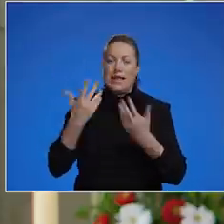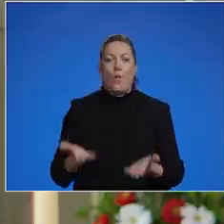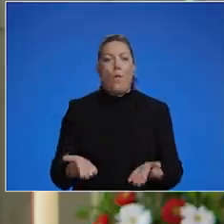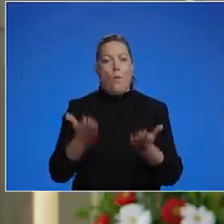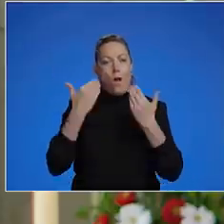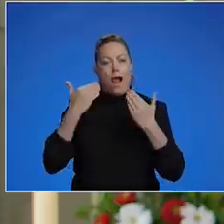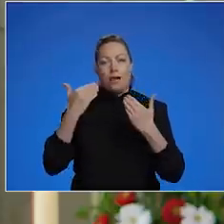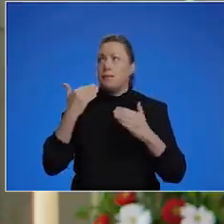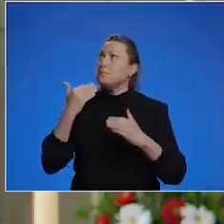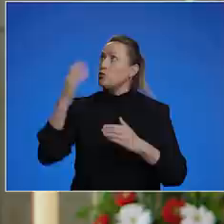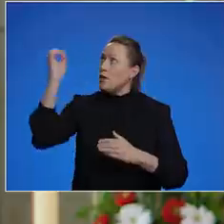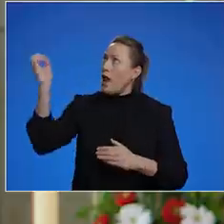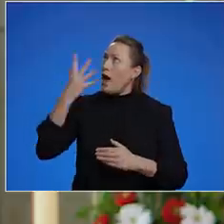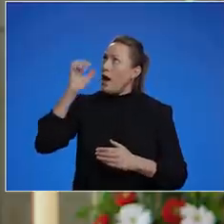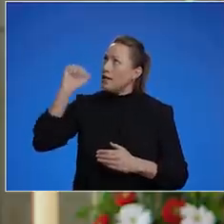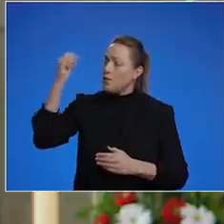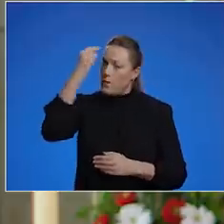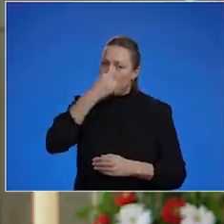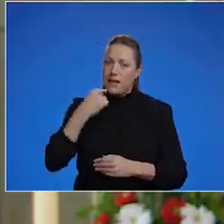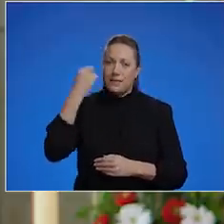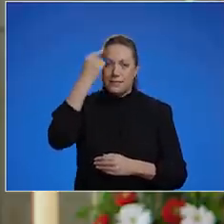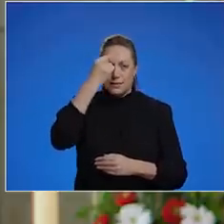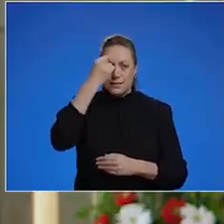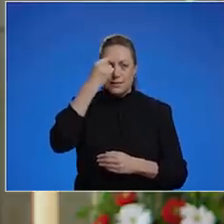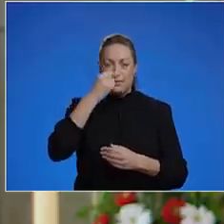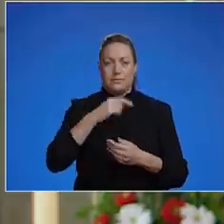them into the light of your face.